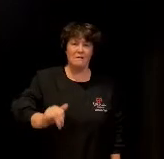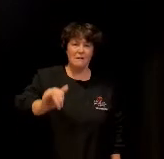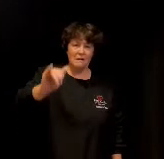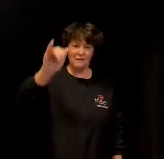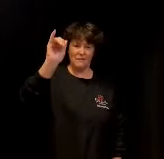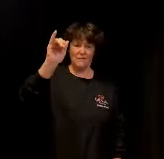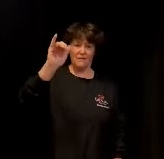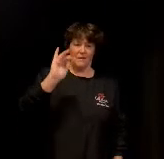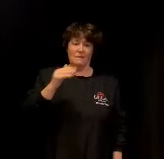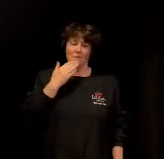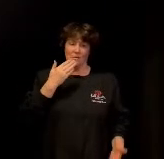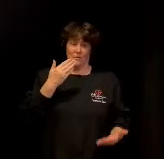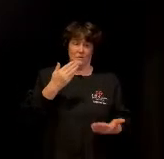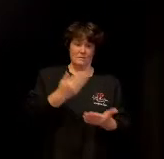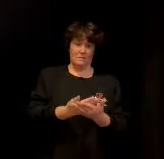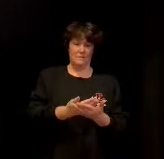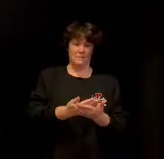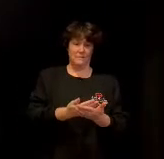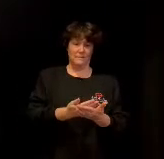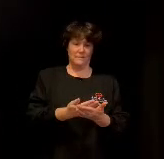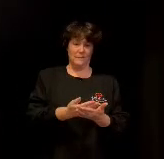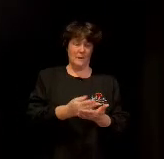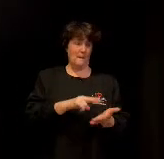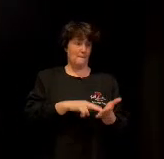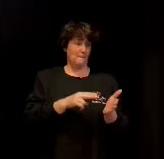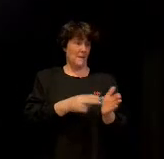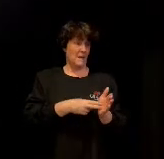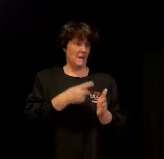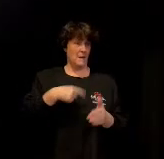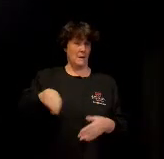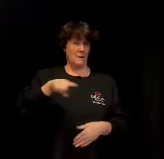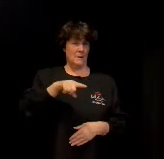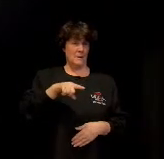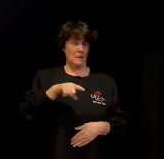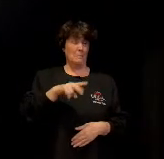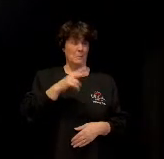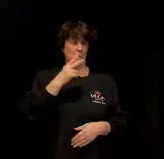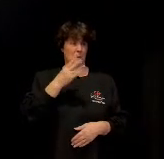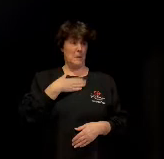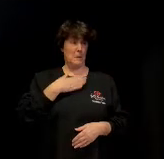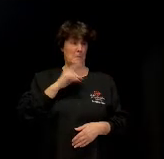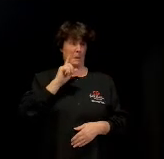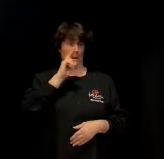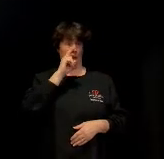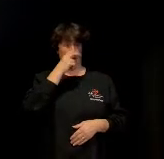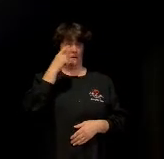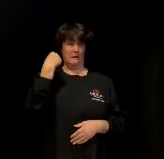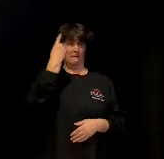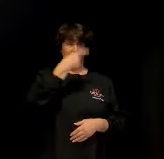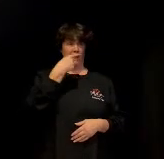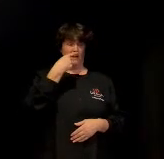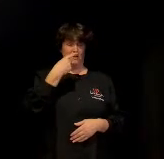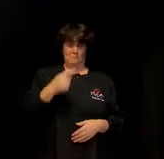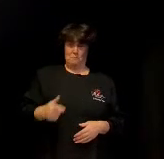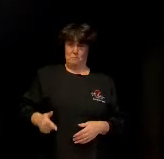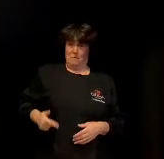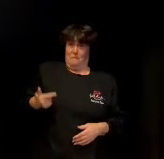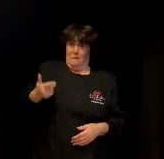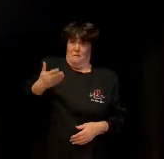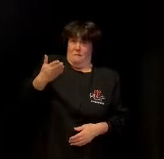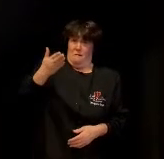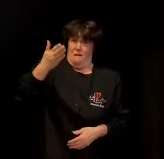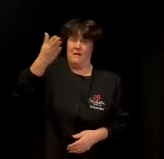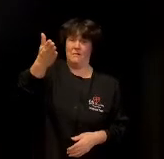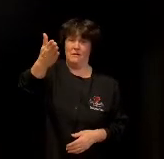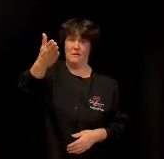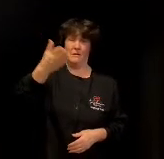That's good. That means me and you're going to see my ugly mug for the rest of all eternity. And